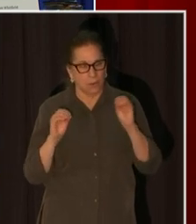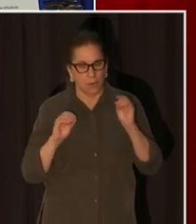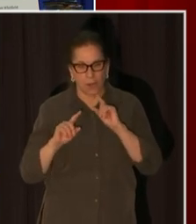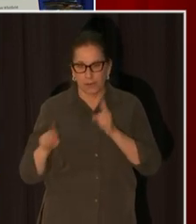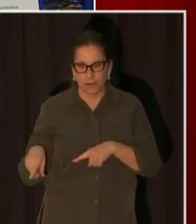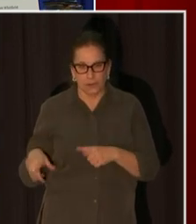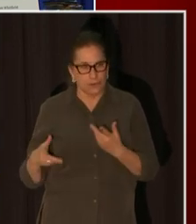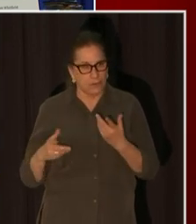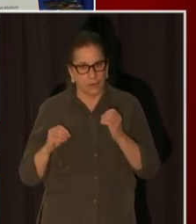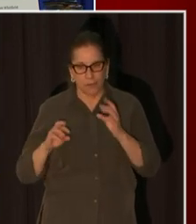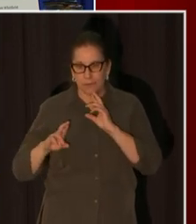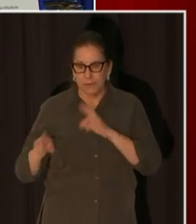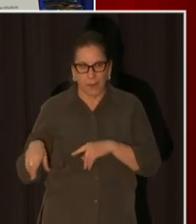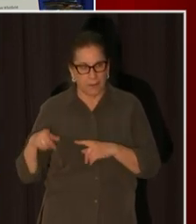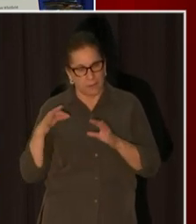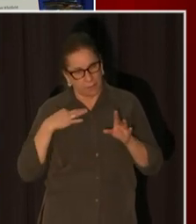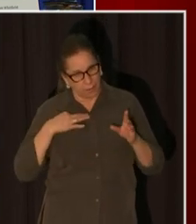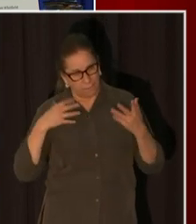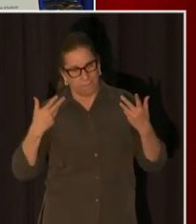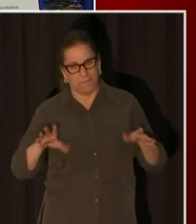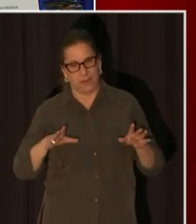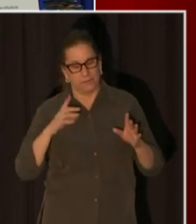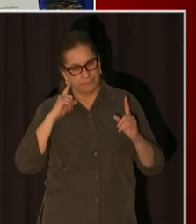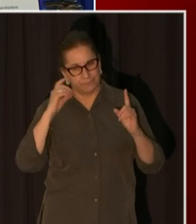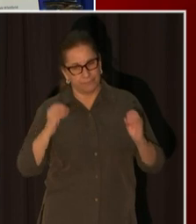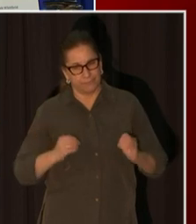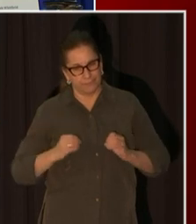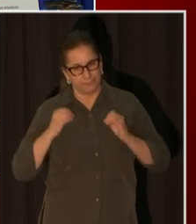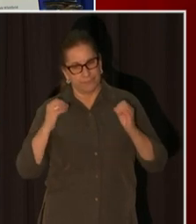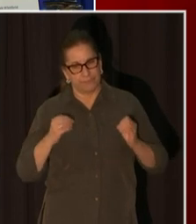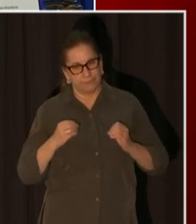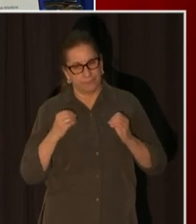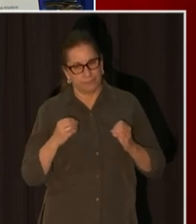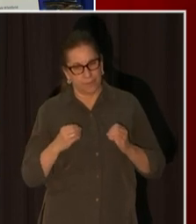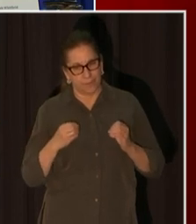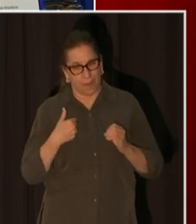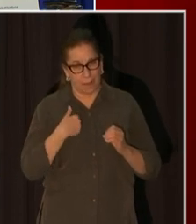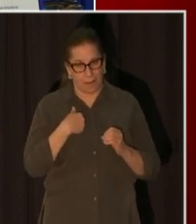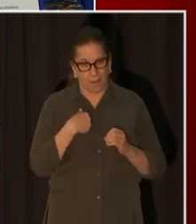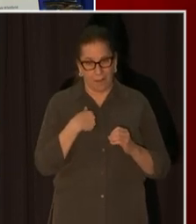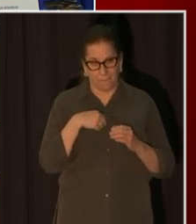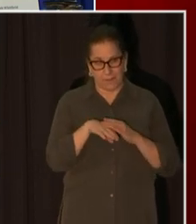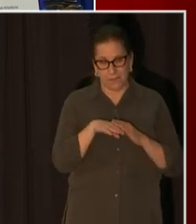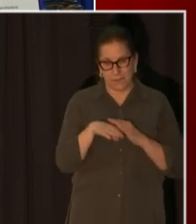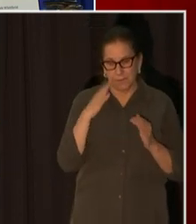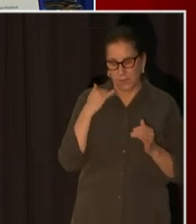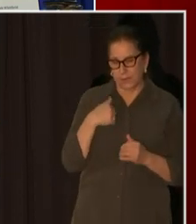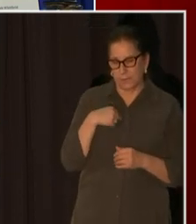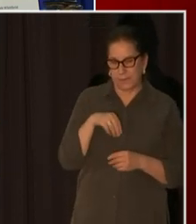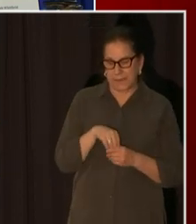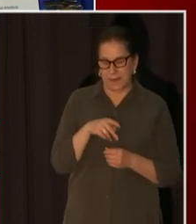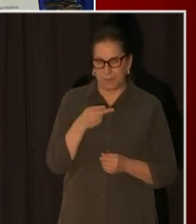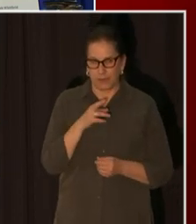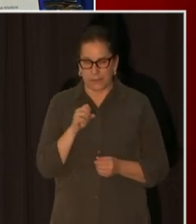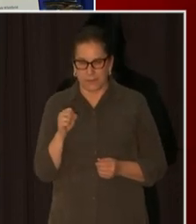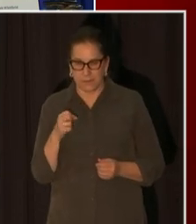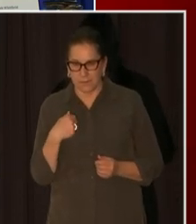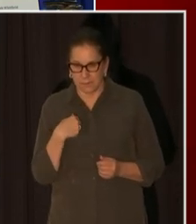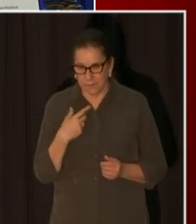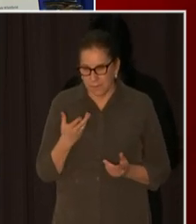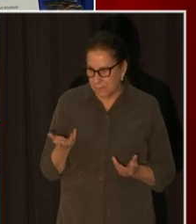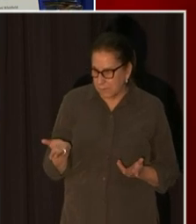Yep. Yeah, so the federal guidance said that PUA is offered to those who are not